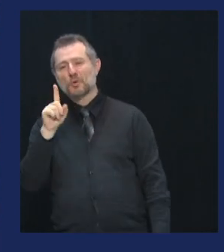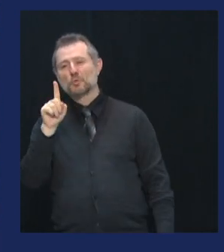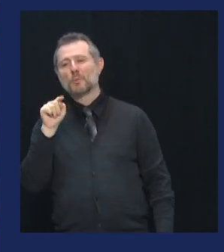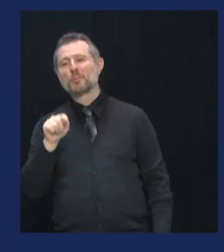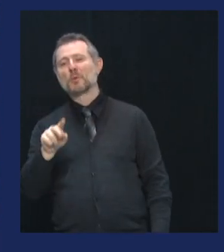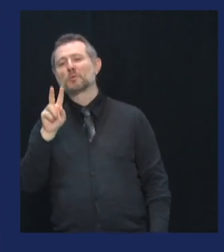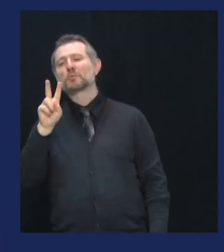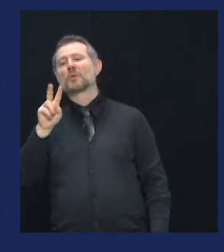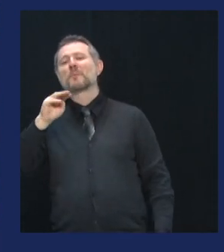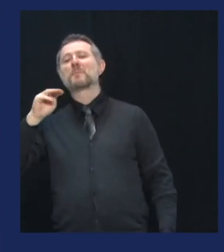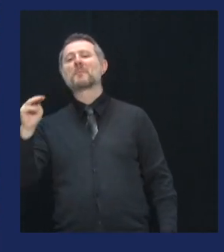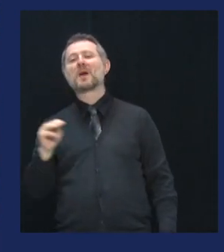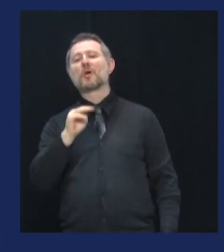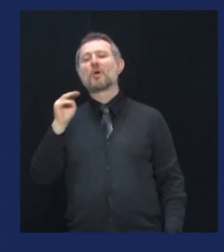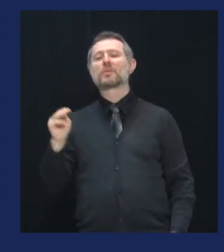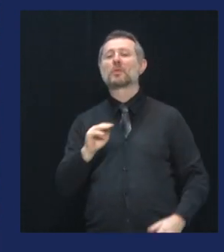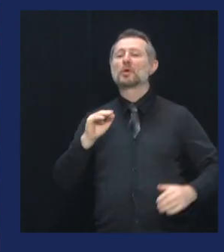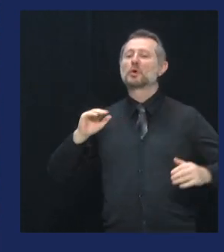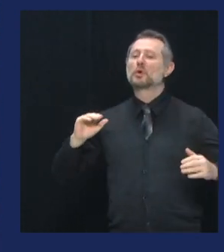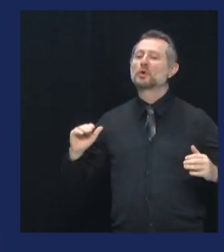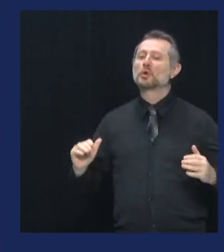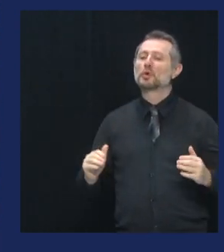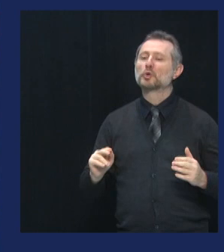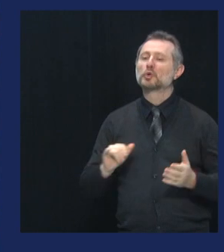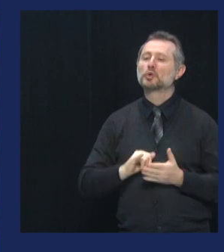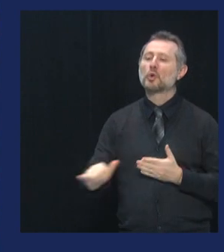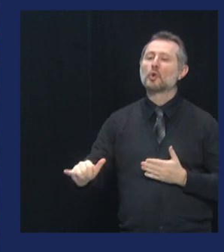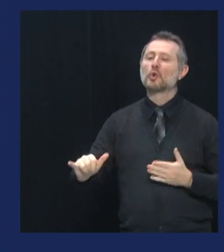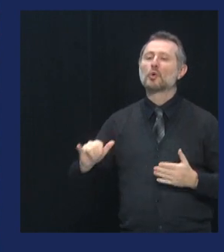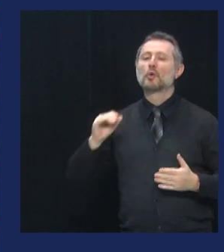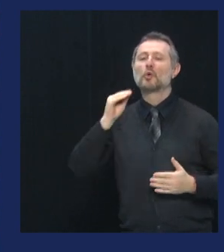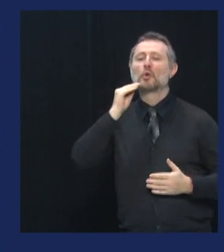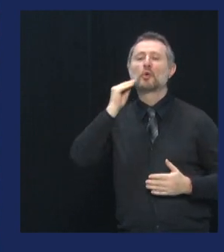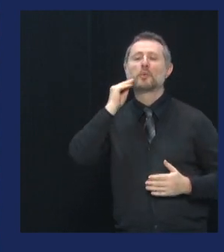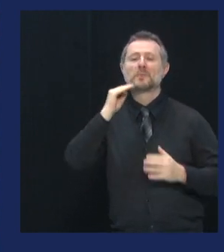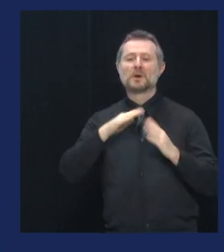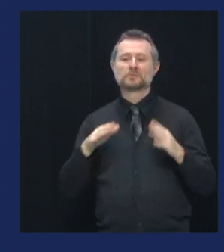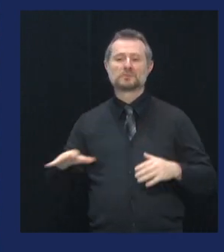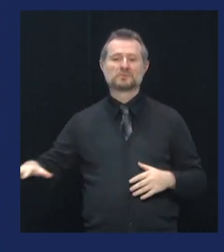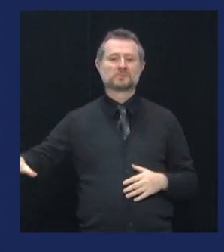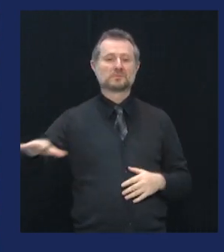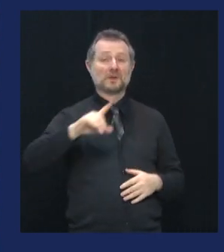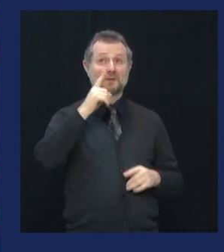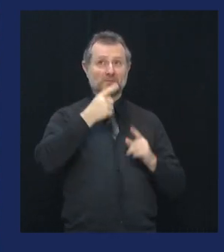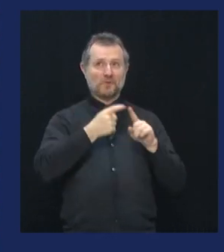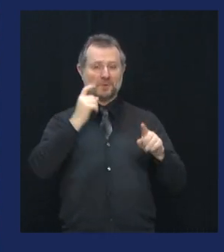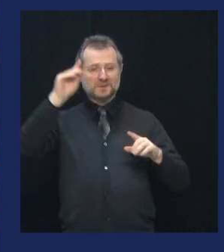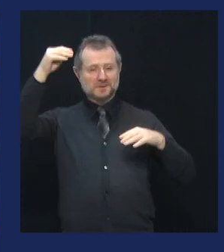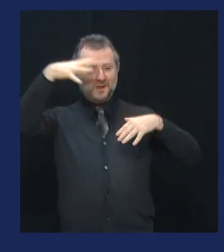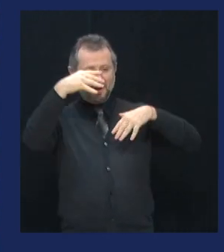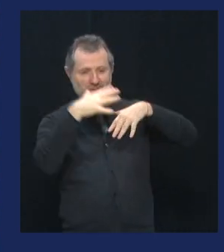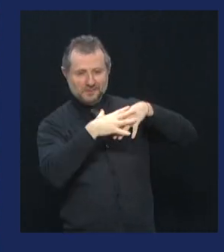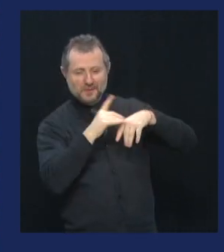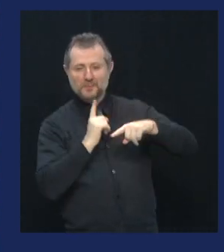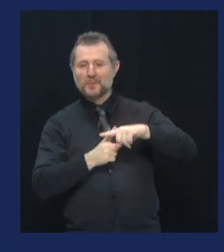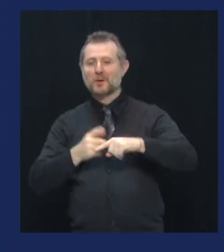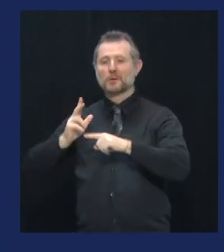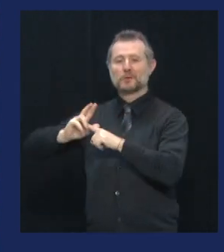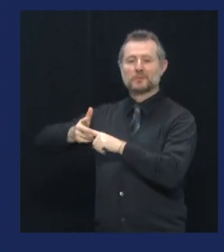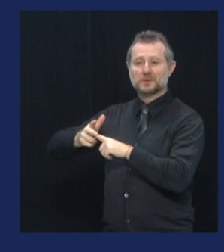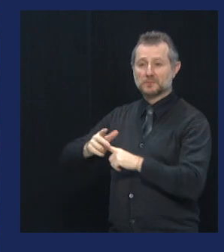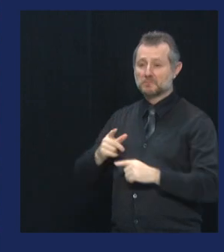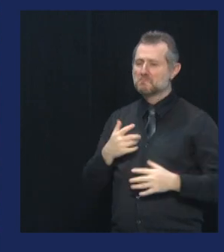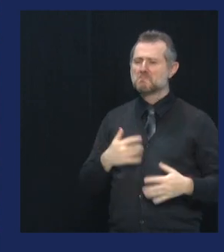with renewable energy. This, my friends, is the boldest investment in any transmission system